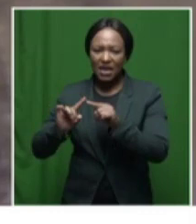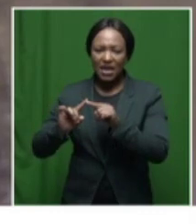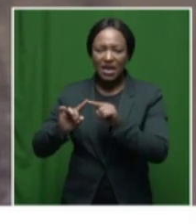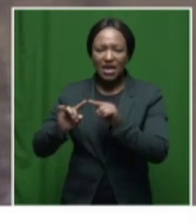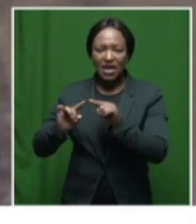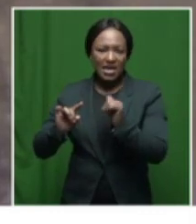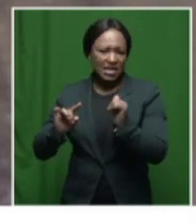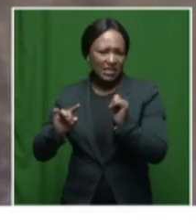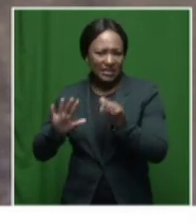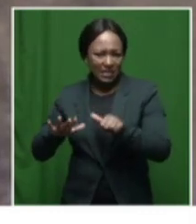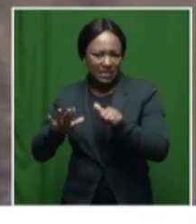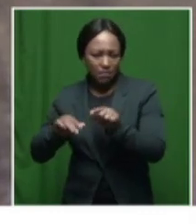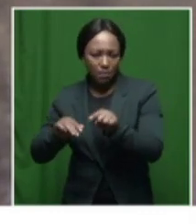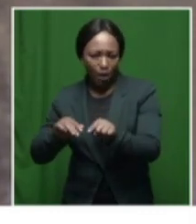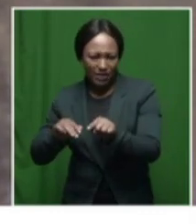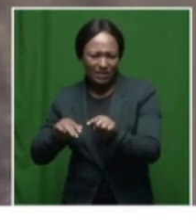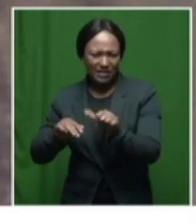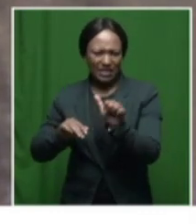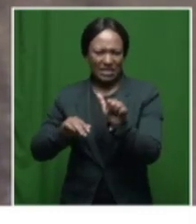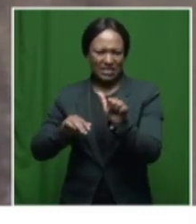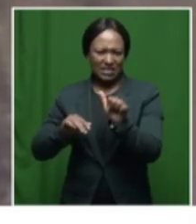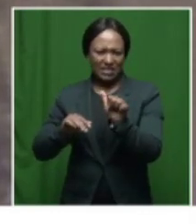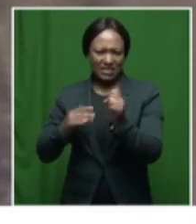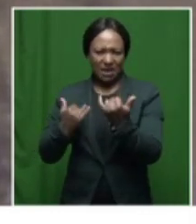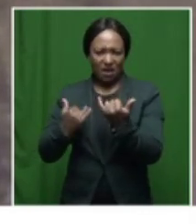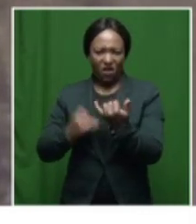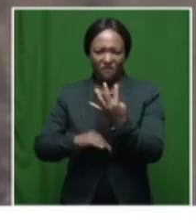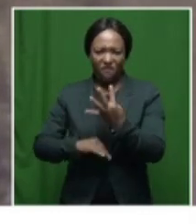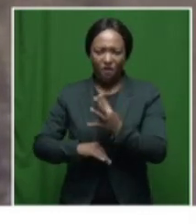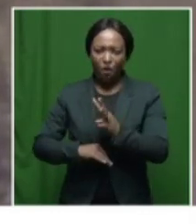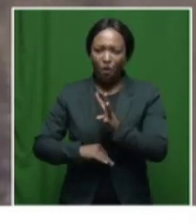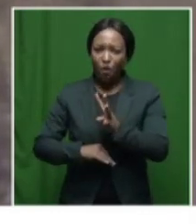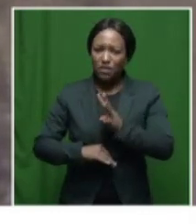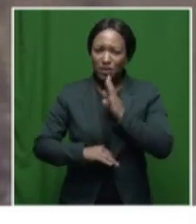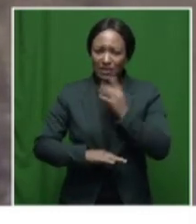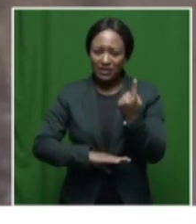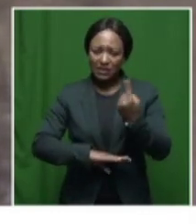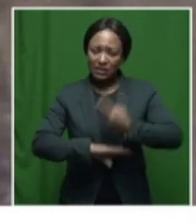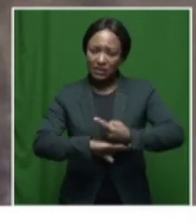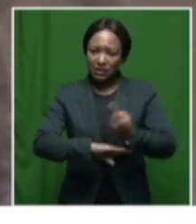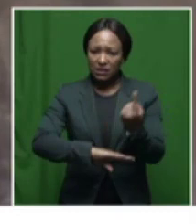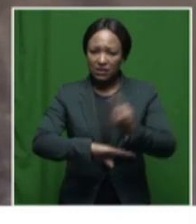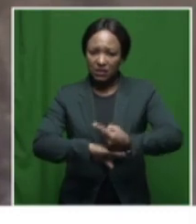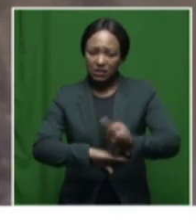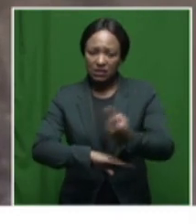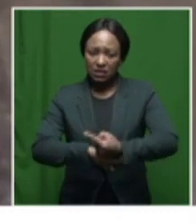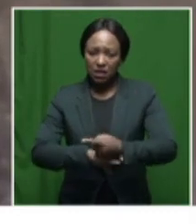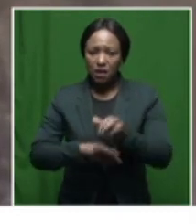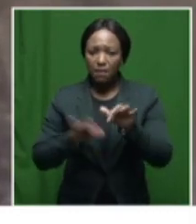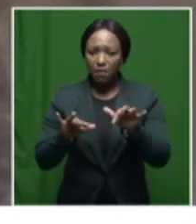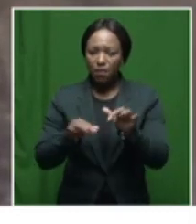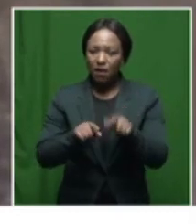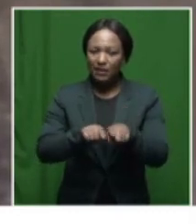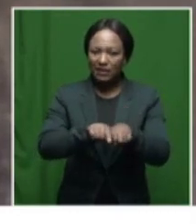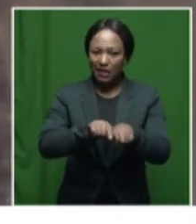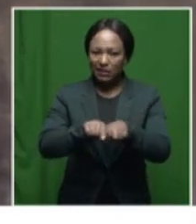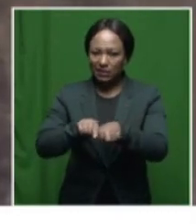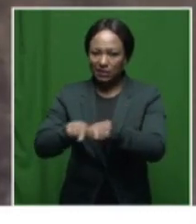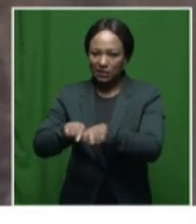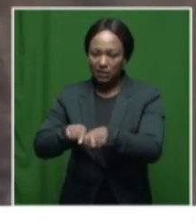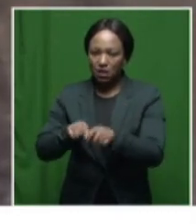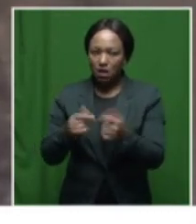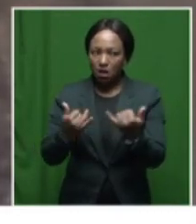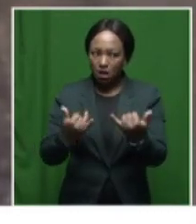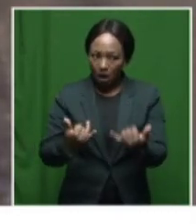16.8% yesterday. We're seeing now about 4,000 cases a day, and these are people who are only the ones who are testing and we're getting to